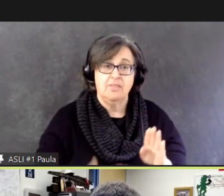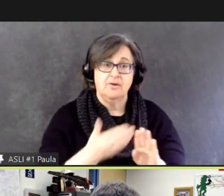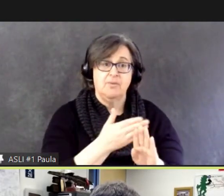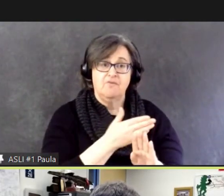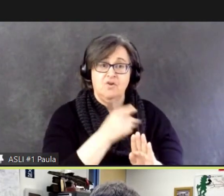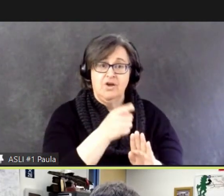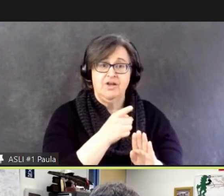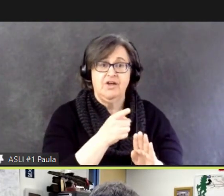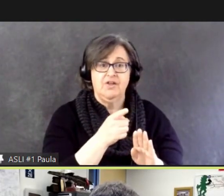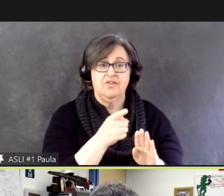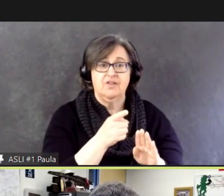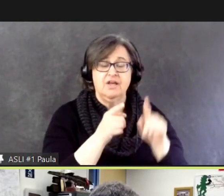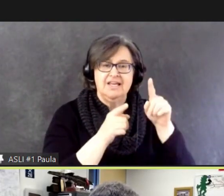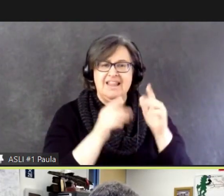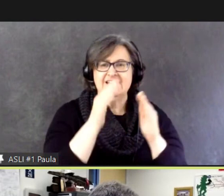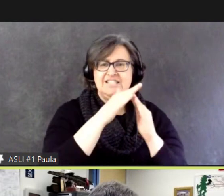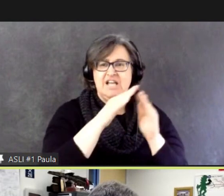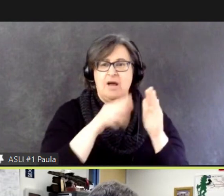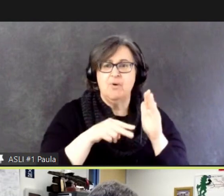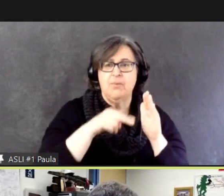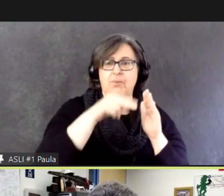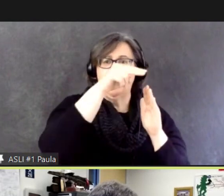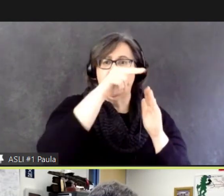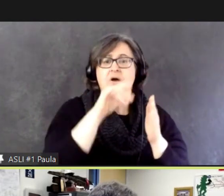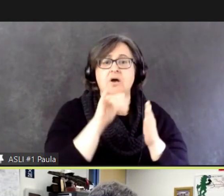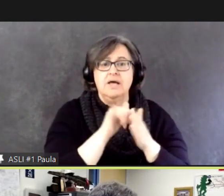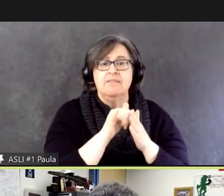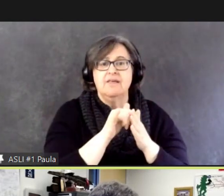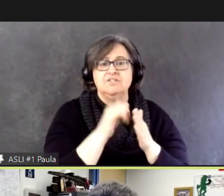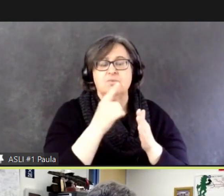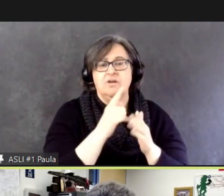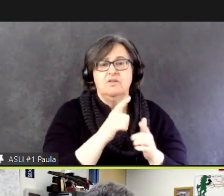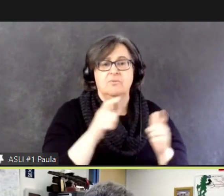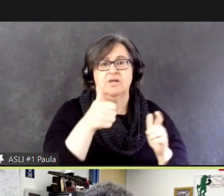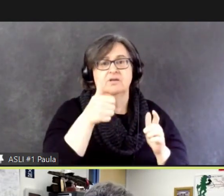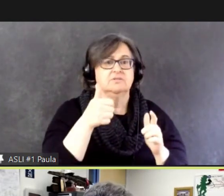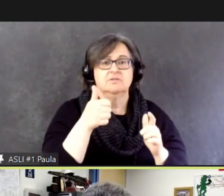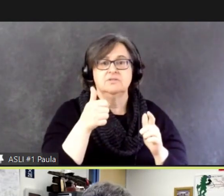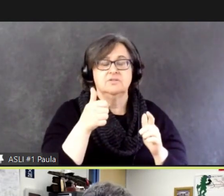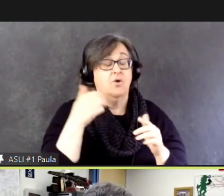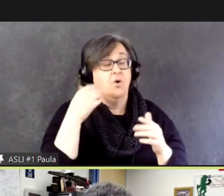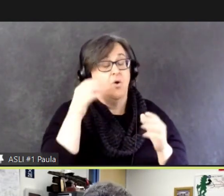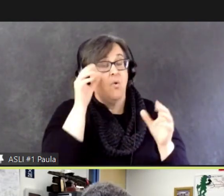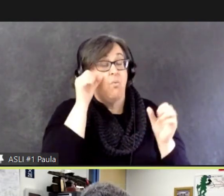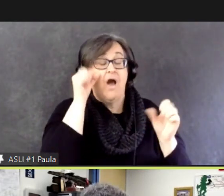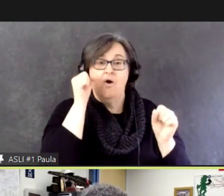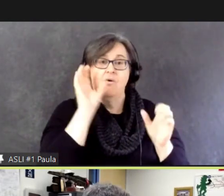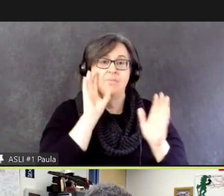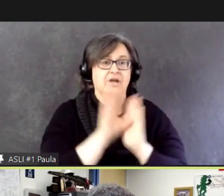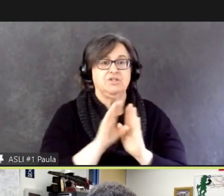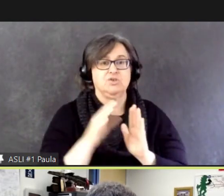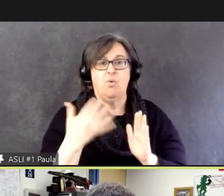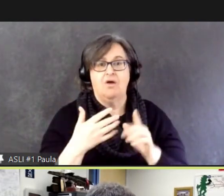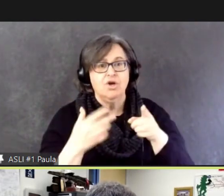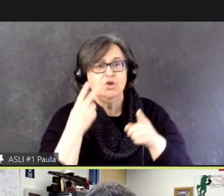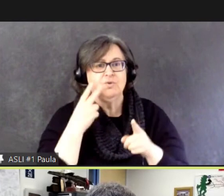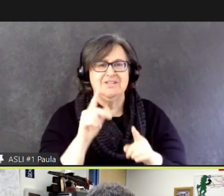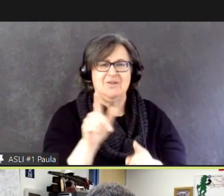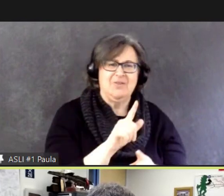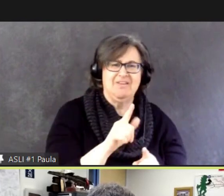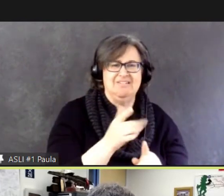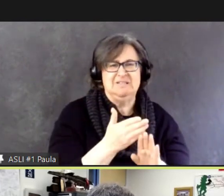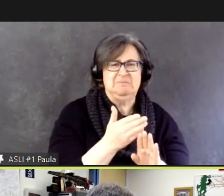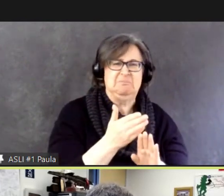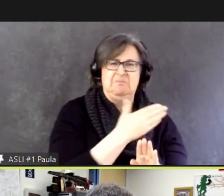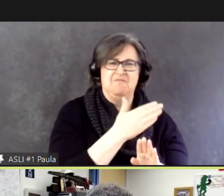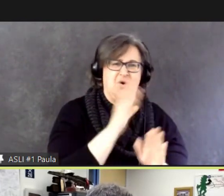So this is up in the head house at the top of the stairs. And to me, this is about one of the biggest wow pictures we could have out there. I mean, this is, you kind of see on the left, the before,